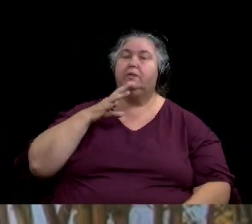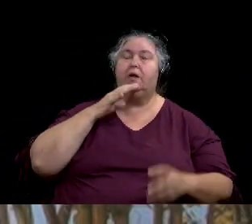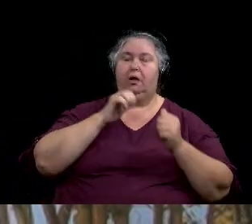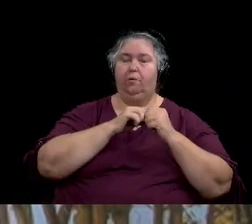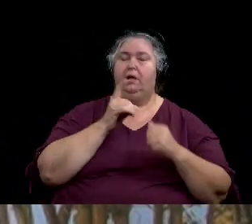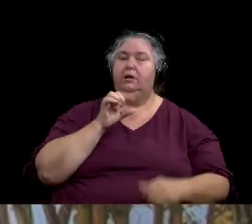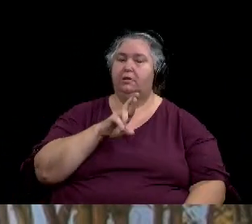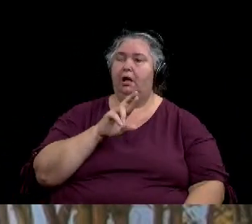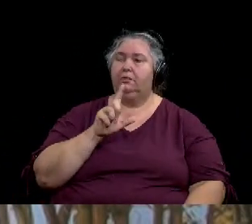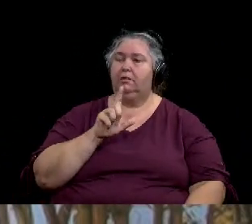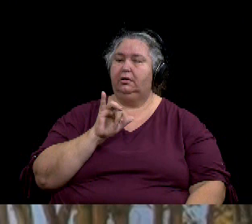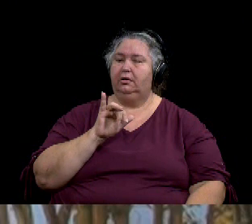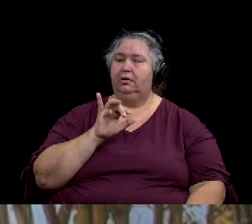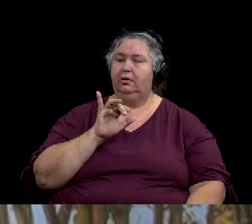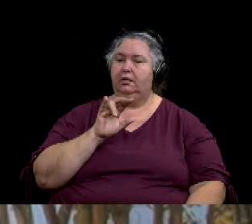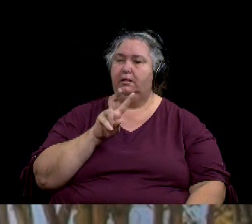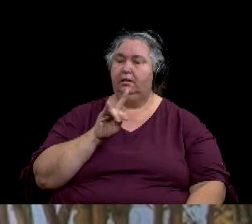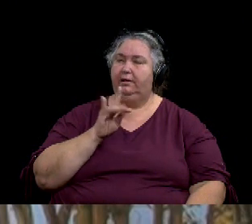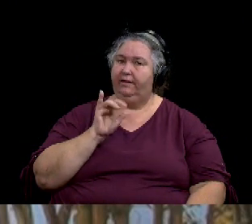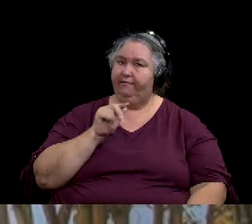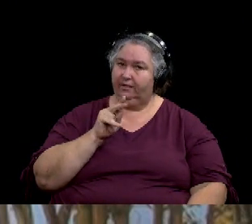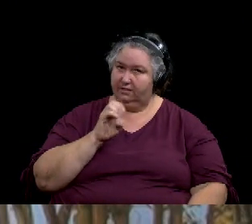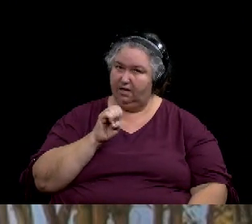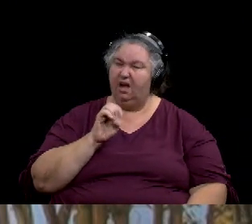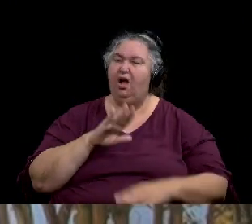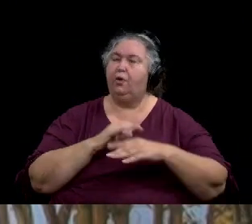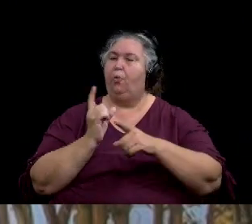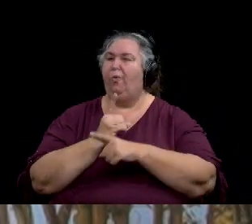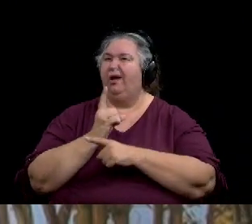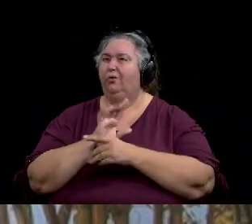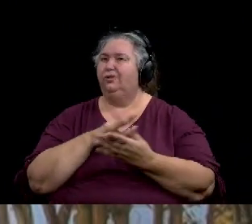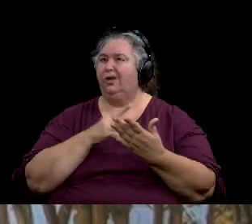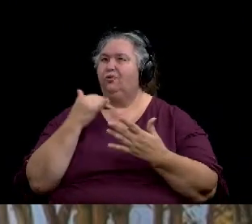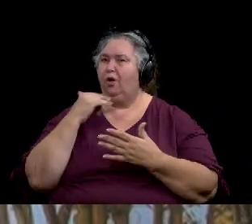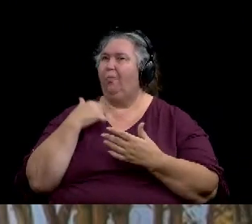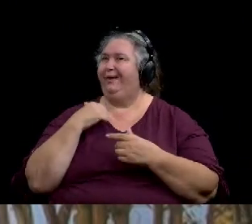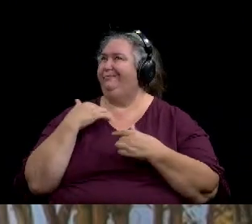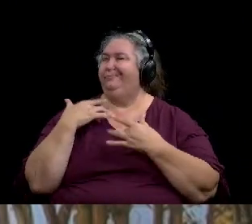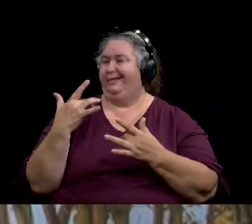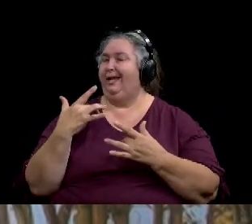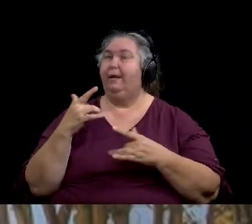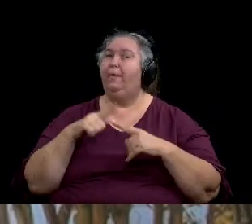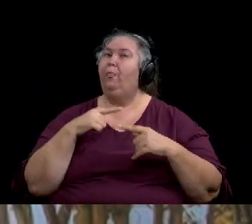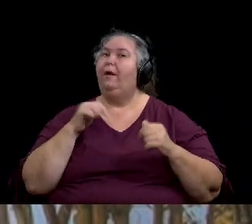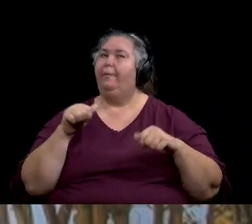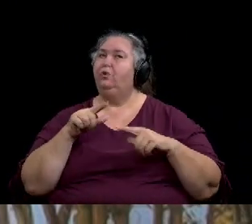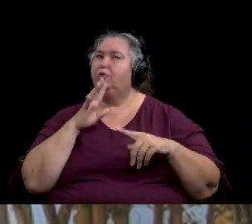Baylor this morning as part of a regularly scheduled call that we have with them